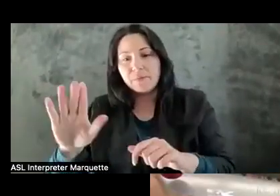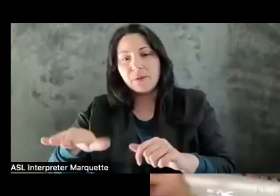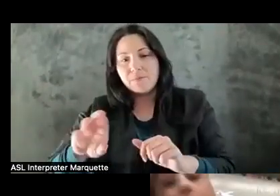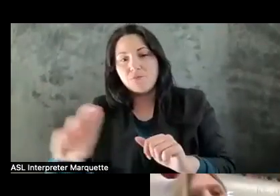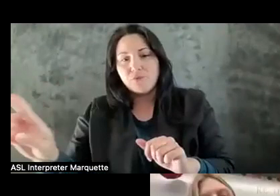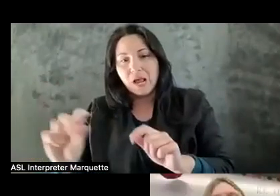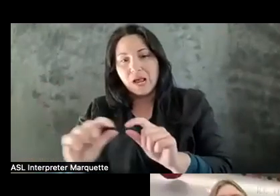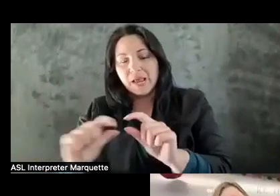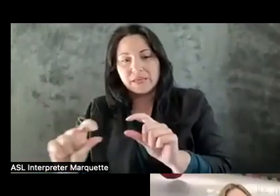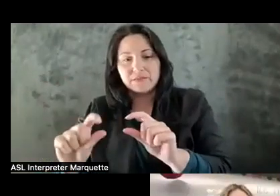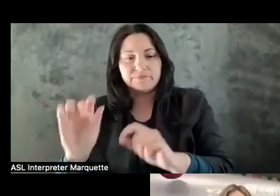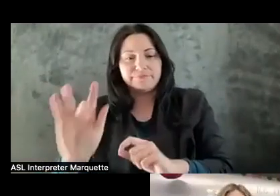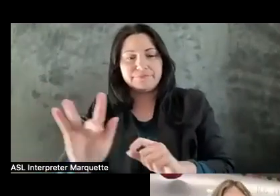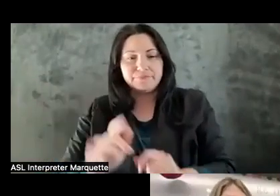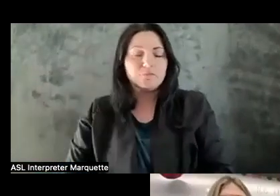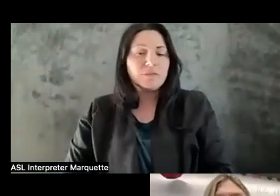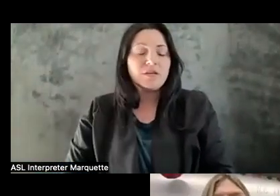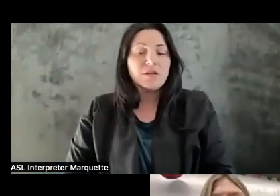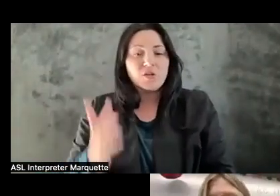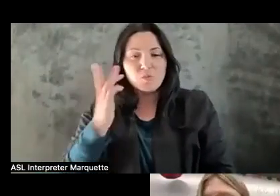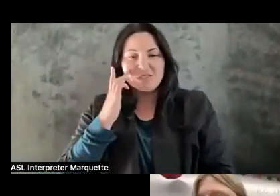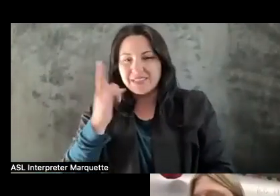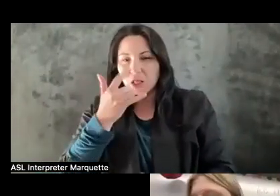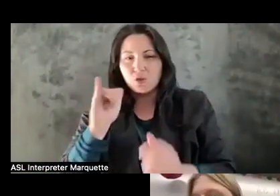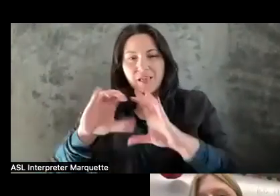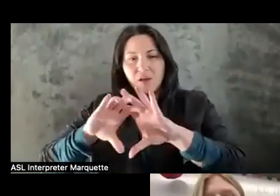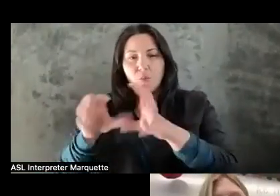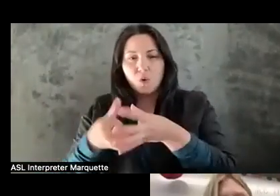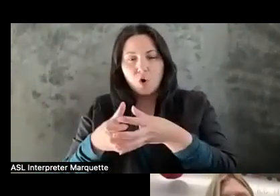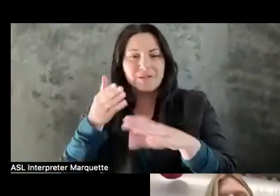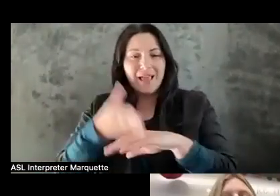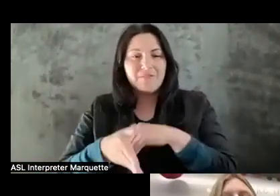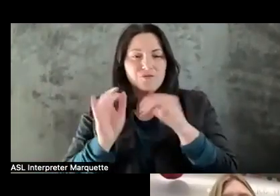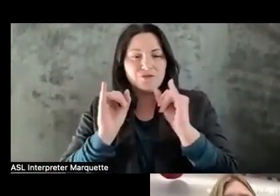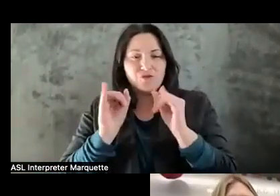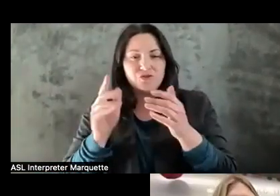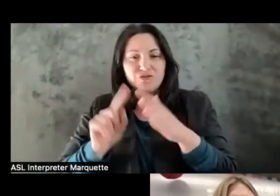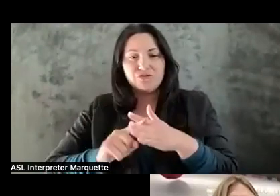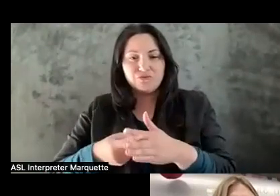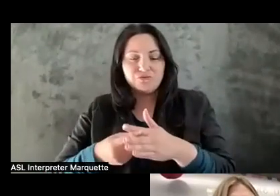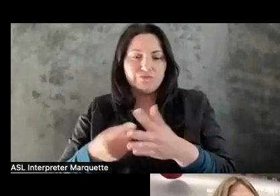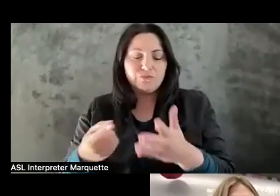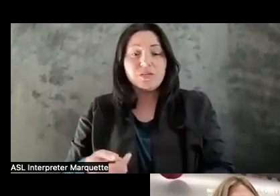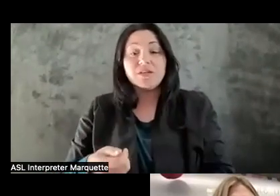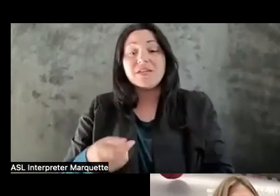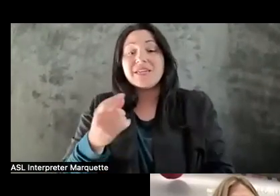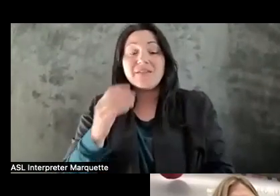corner of your Zoom screen. You'll see a globe icon right after these instructions. If you're joining us via